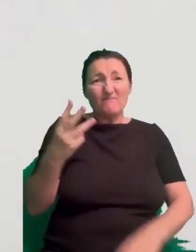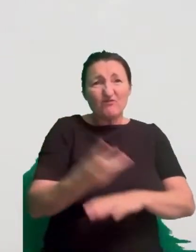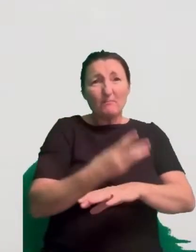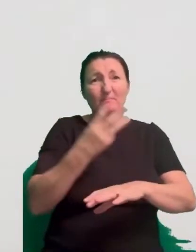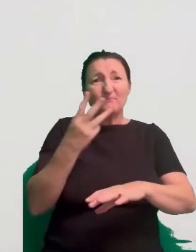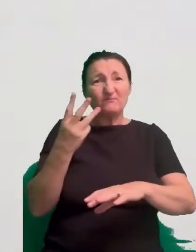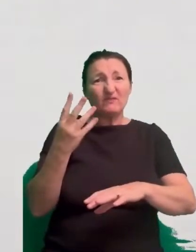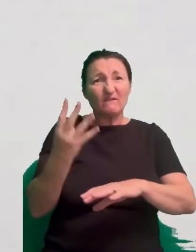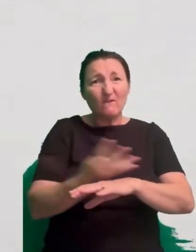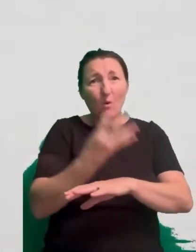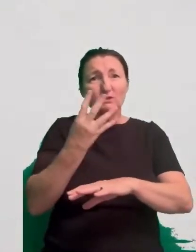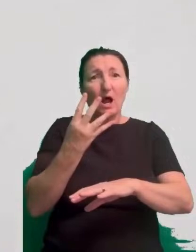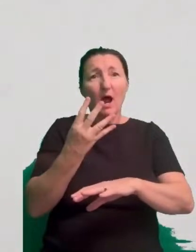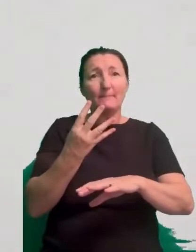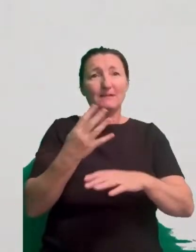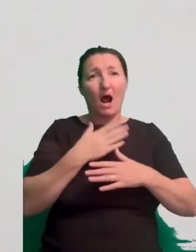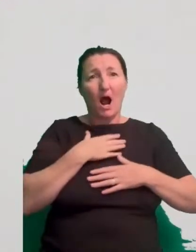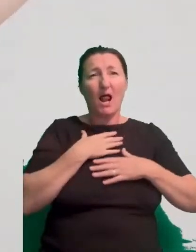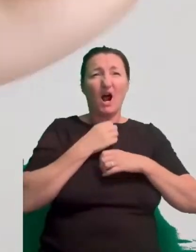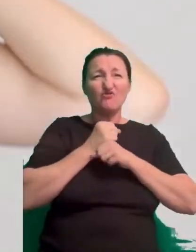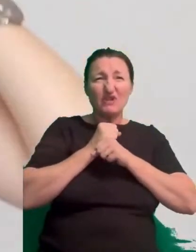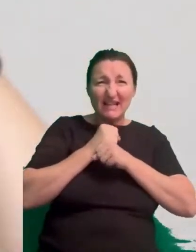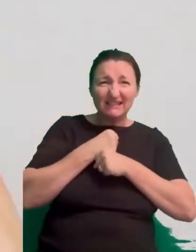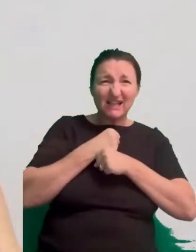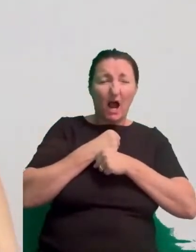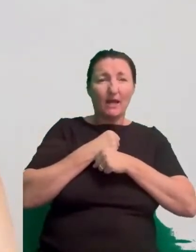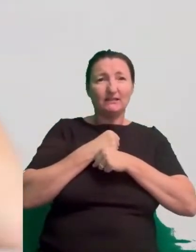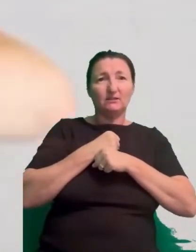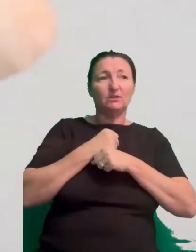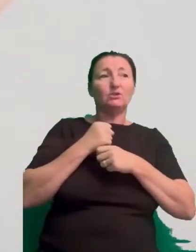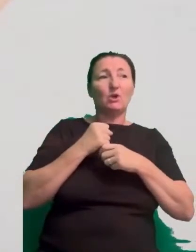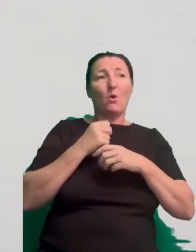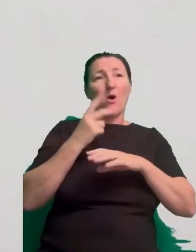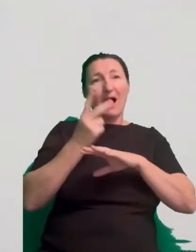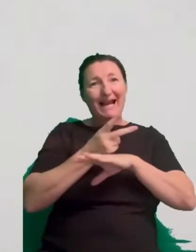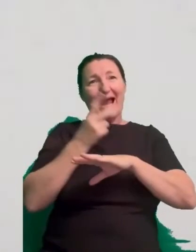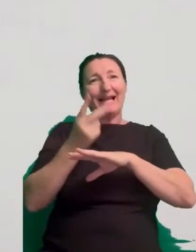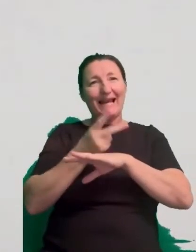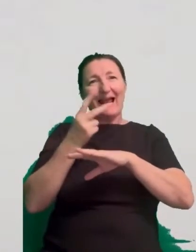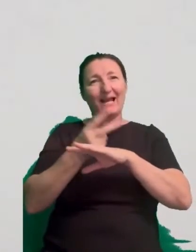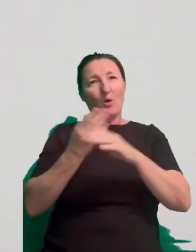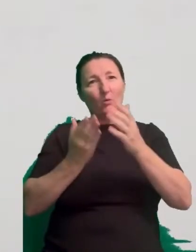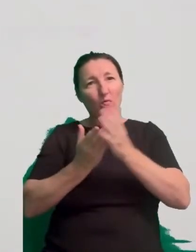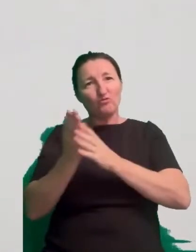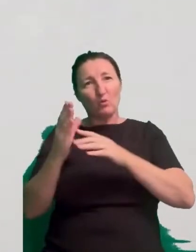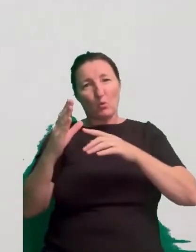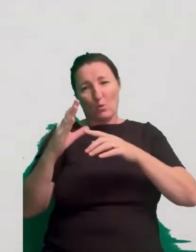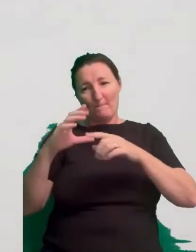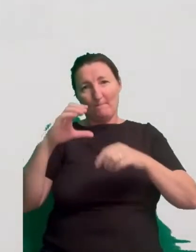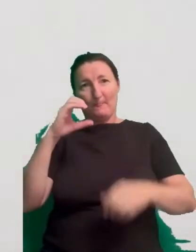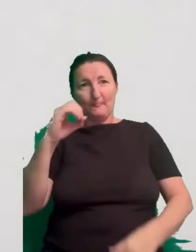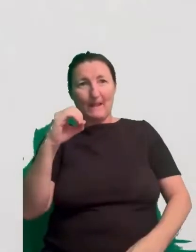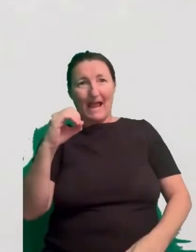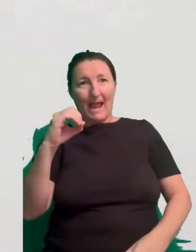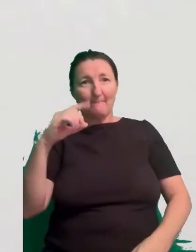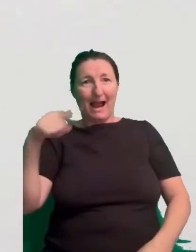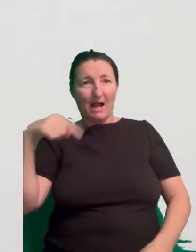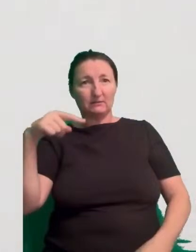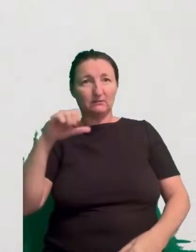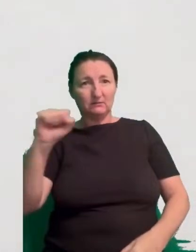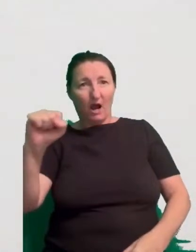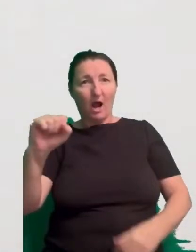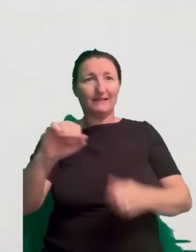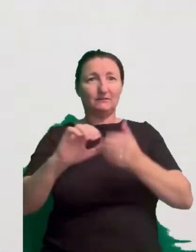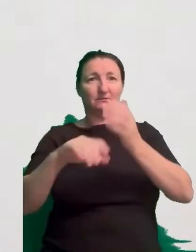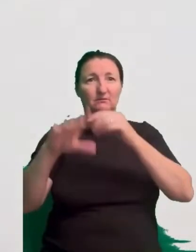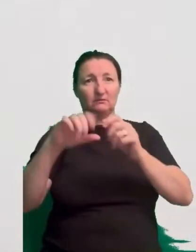3 or 4 times. I like my hair to be super tight. I like my ponytail to be super tight, so as many times as I can really